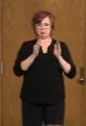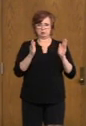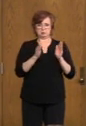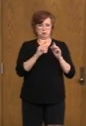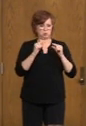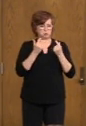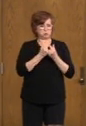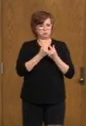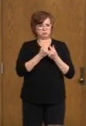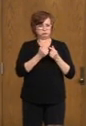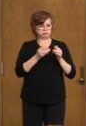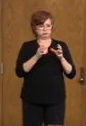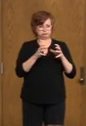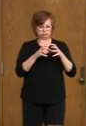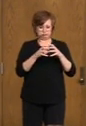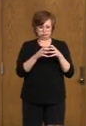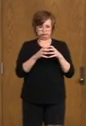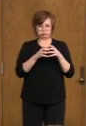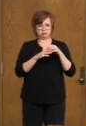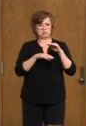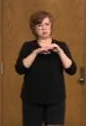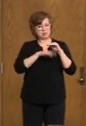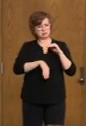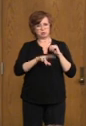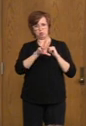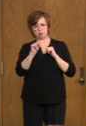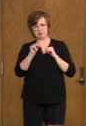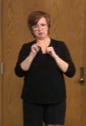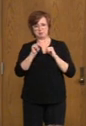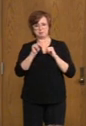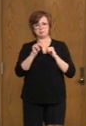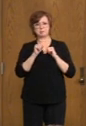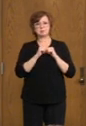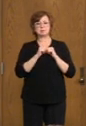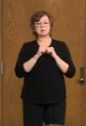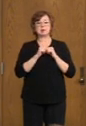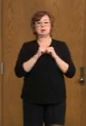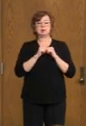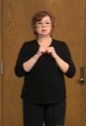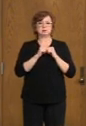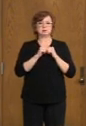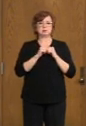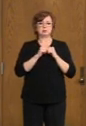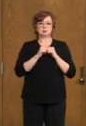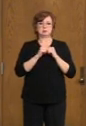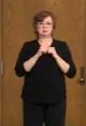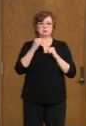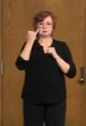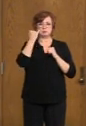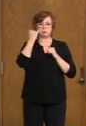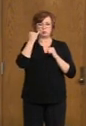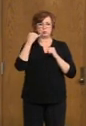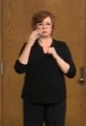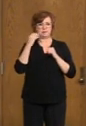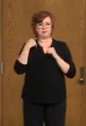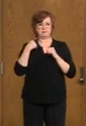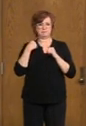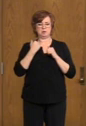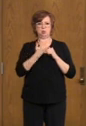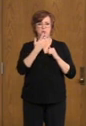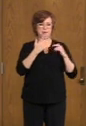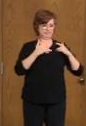for a funeral, if you have 3 of such gatherings, in one there's going to be transmission, 1 in 3. And so again, that's the